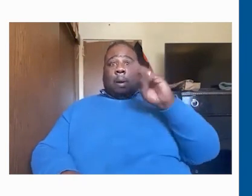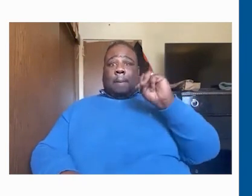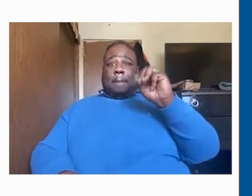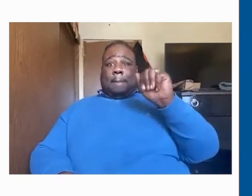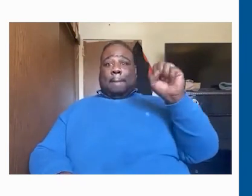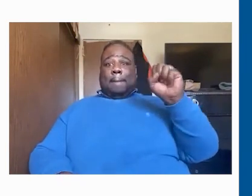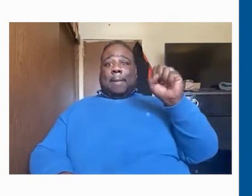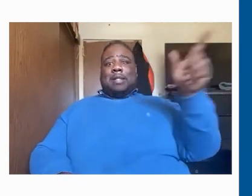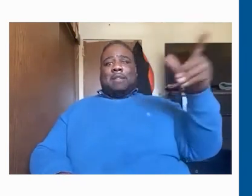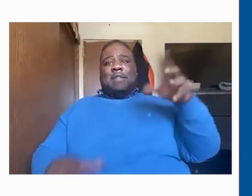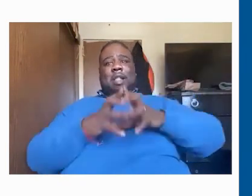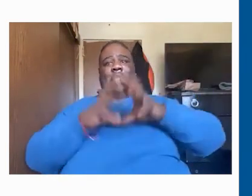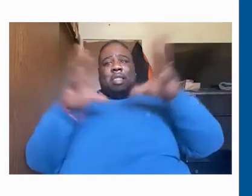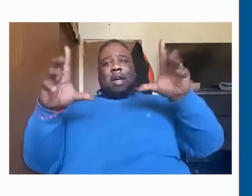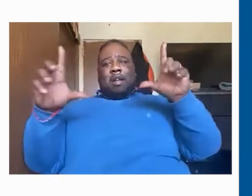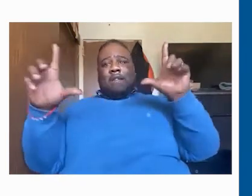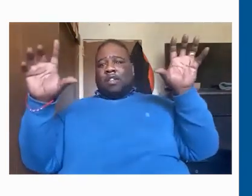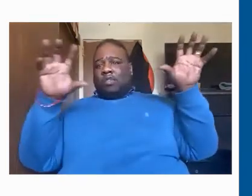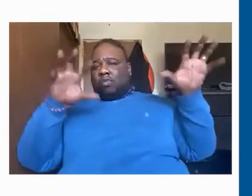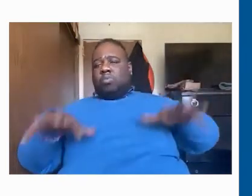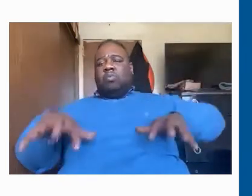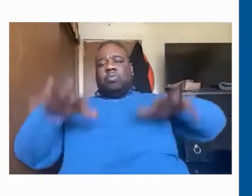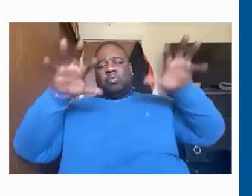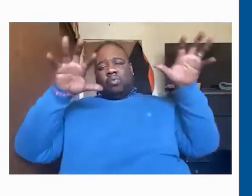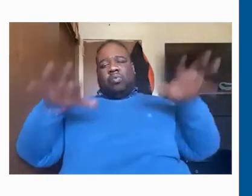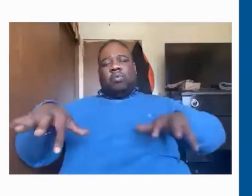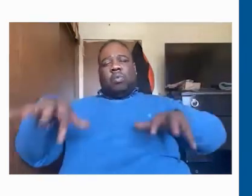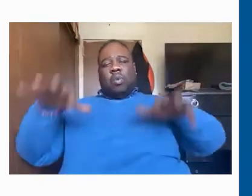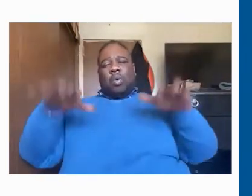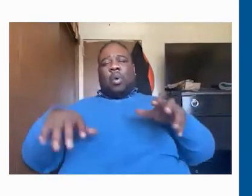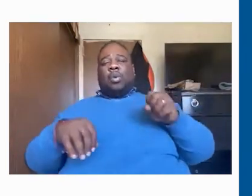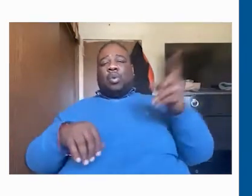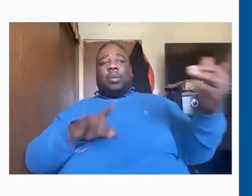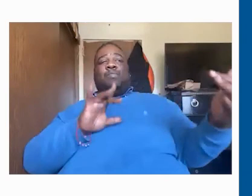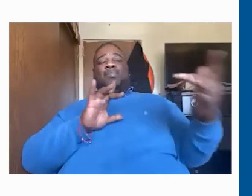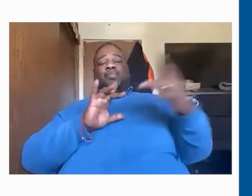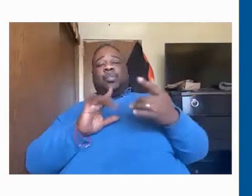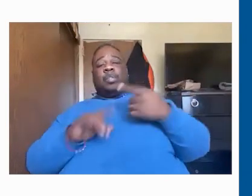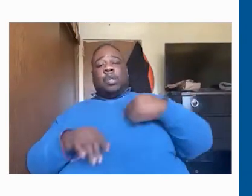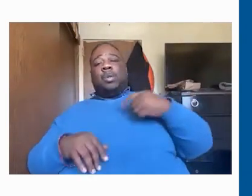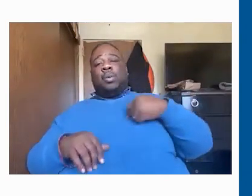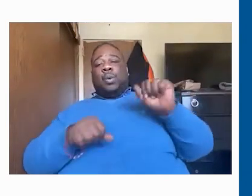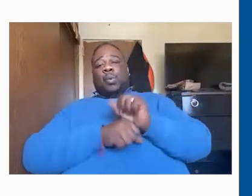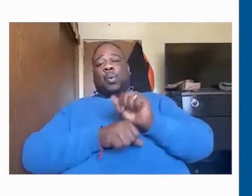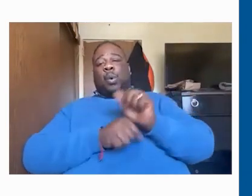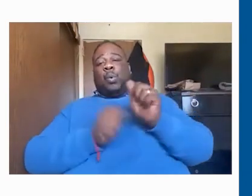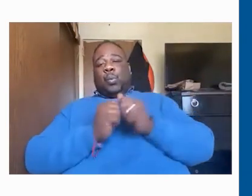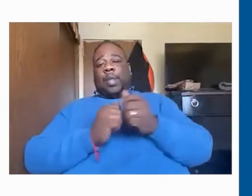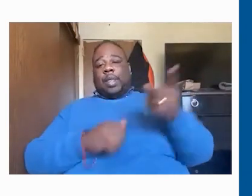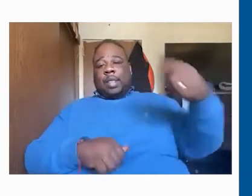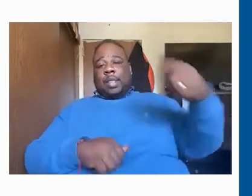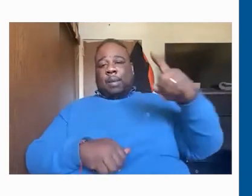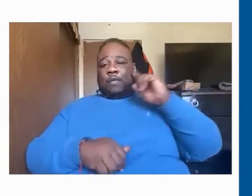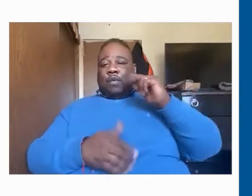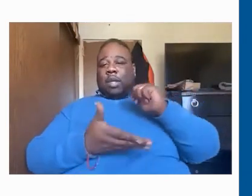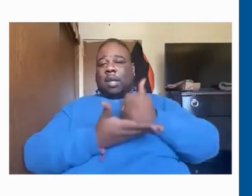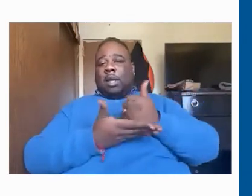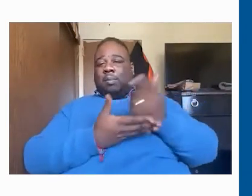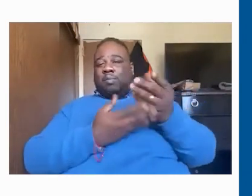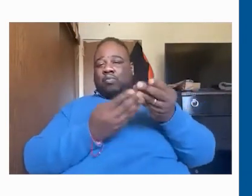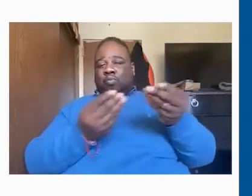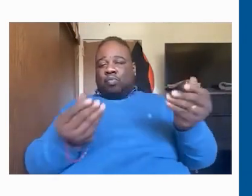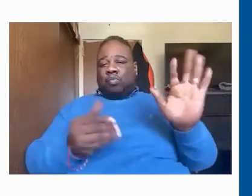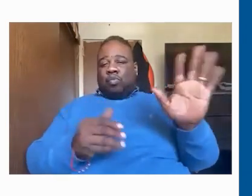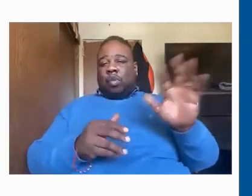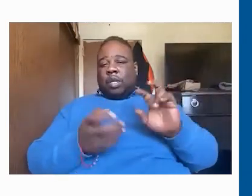worked with the emergency management department there. So it depends as far as that goes. But